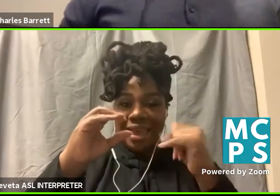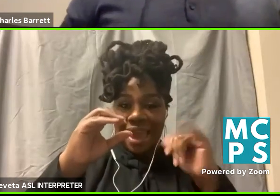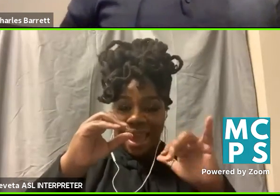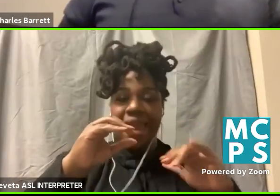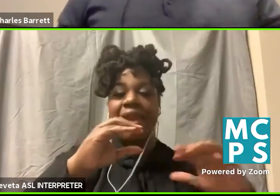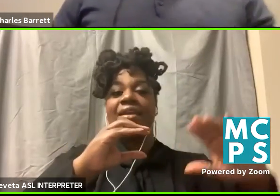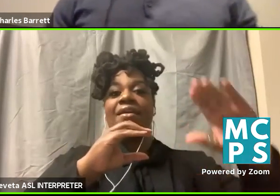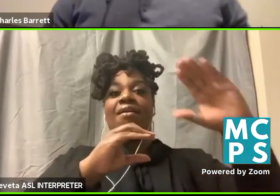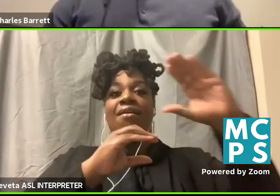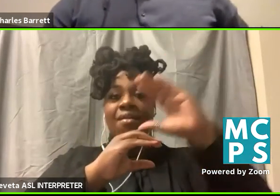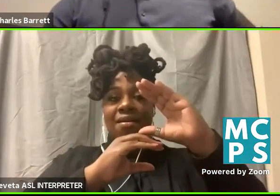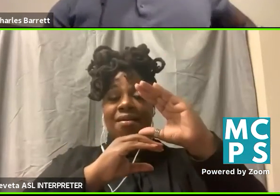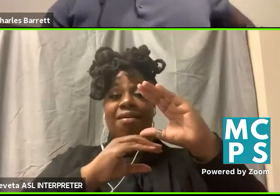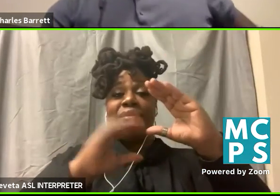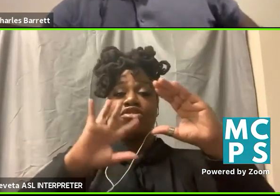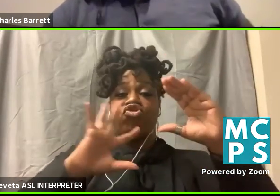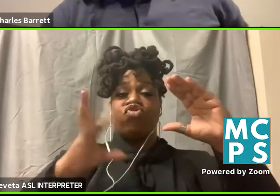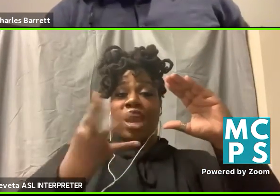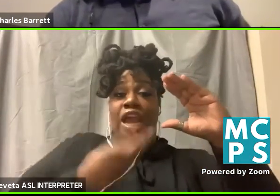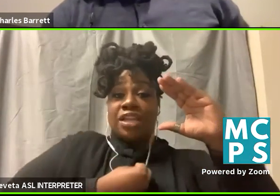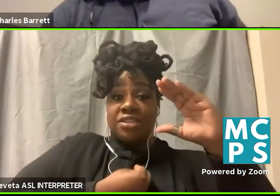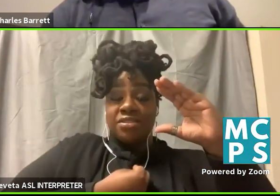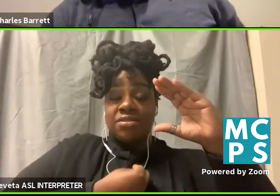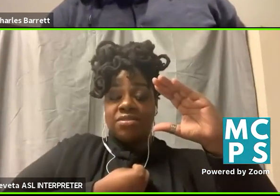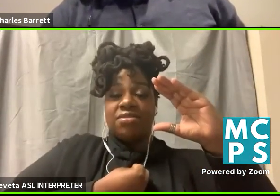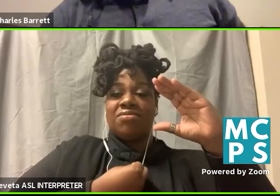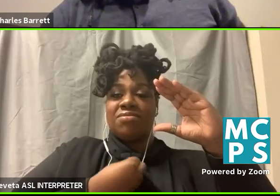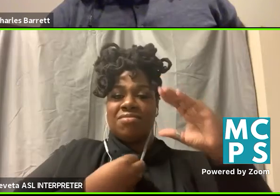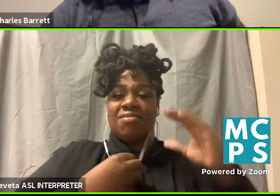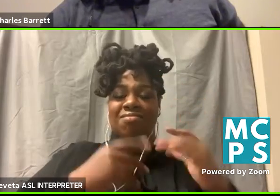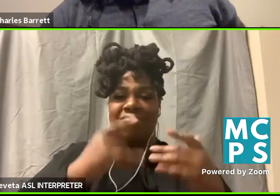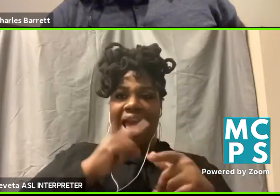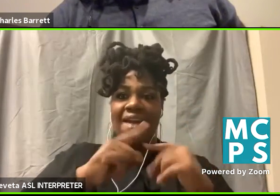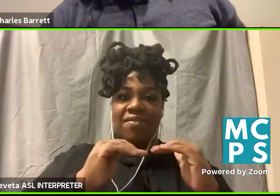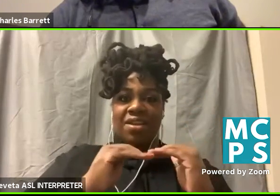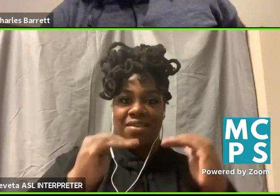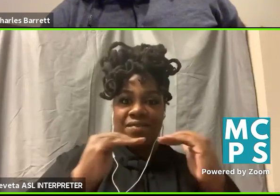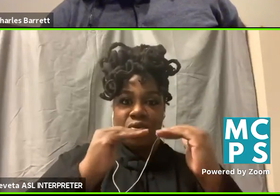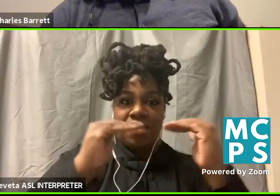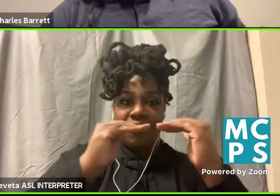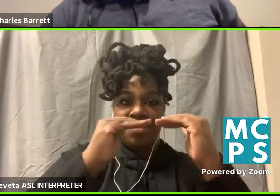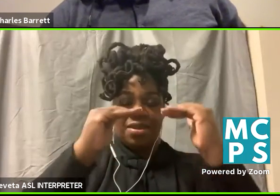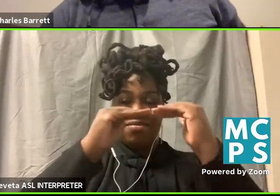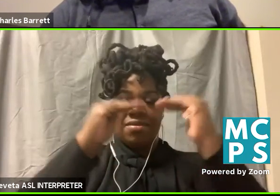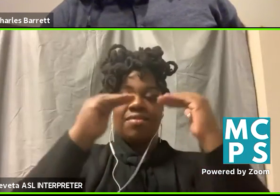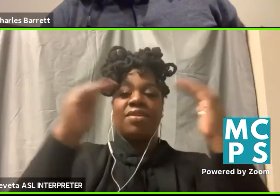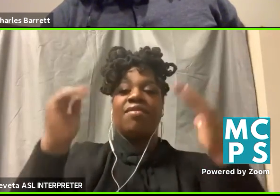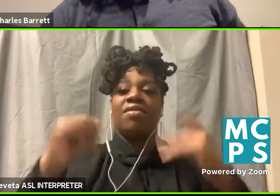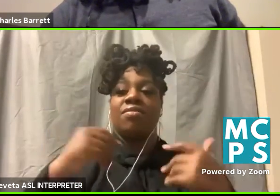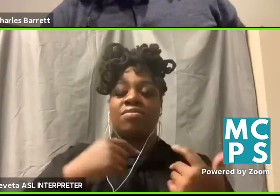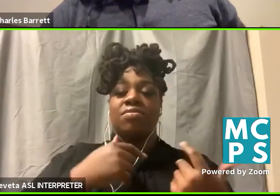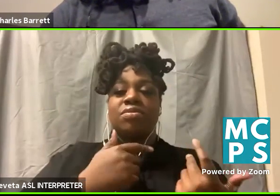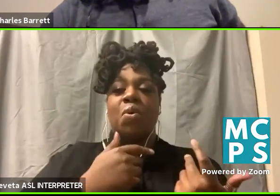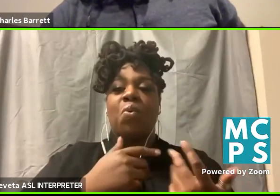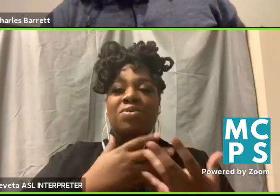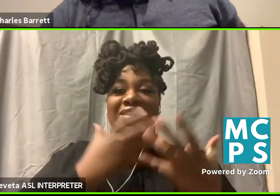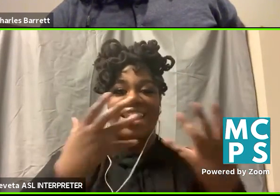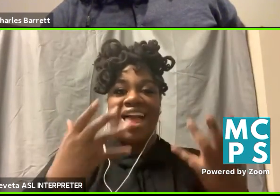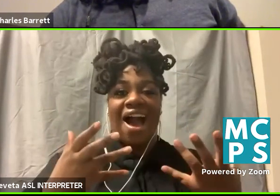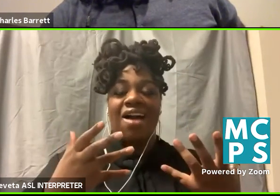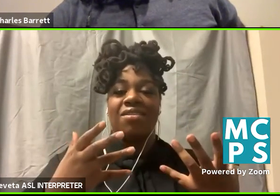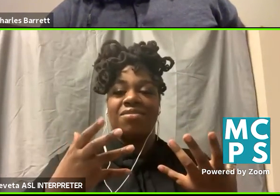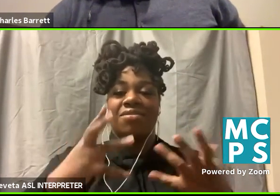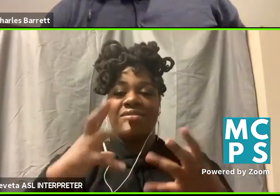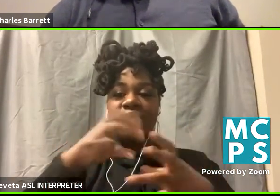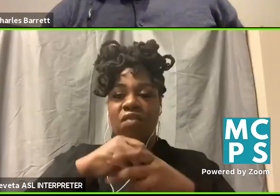for Black trans people, you know, it's absolutely devastating, right? So I think a little bit